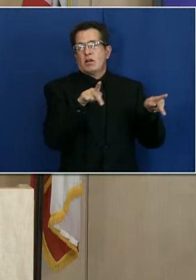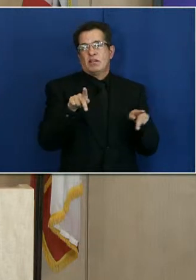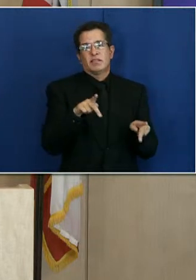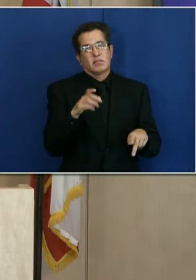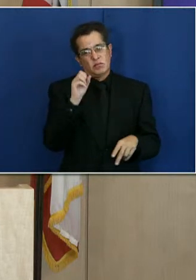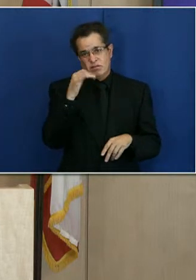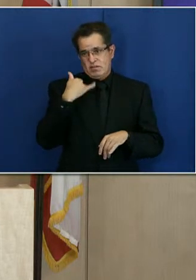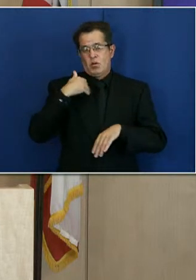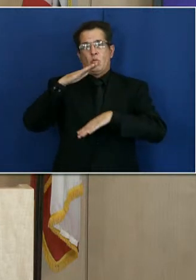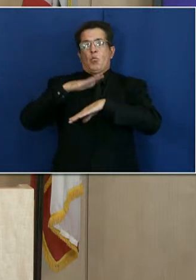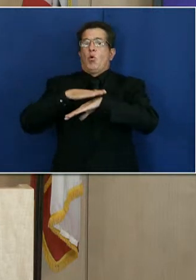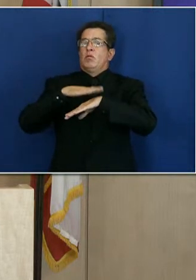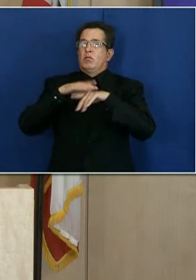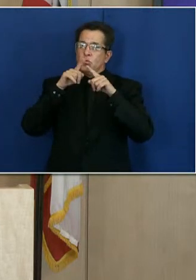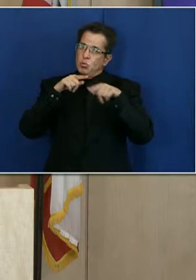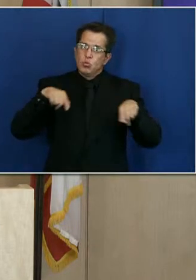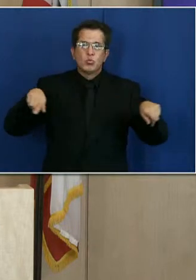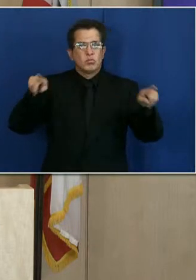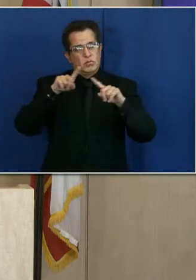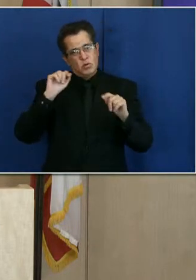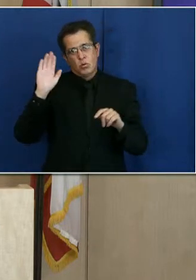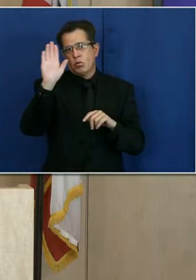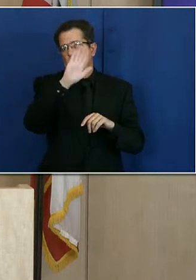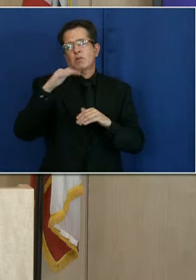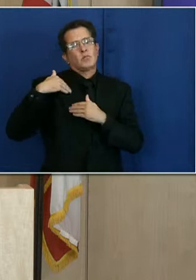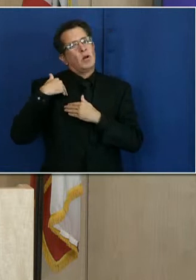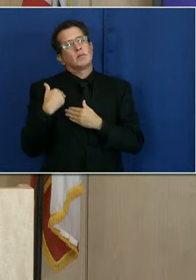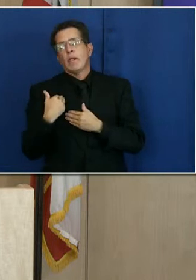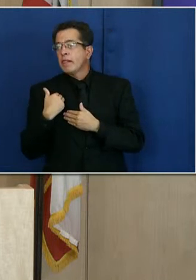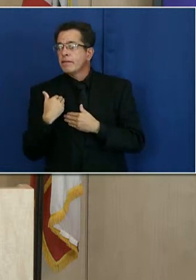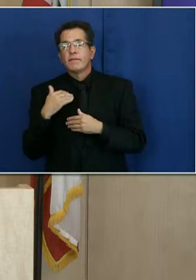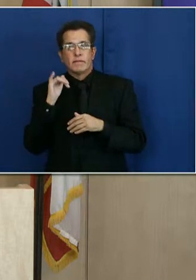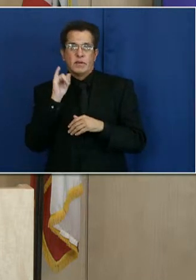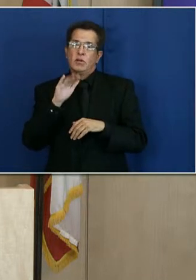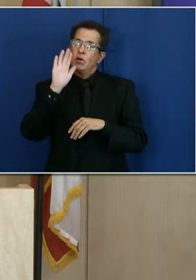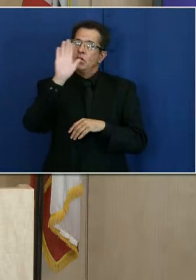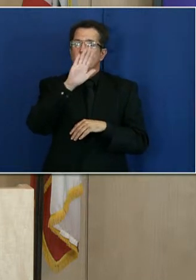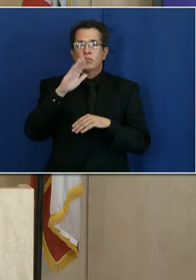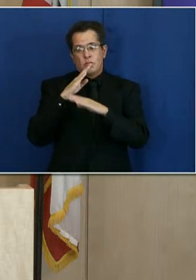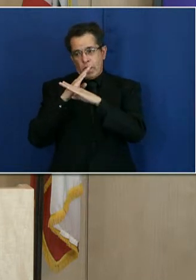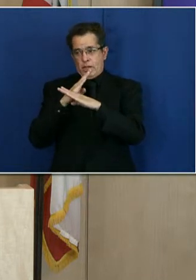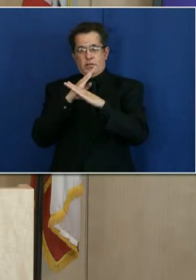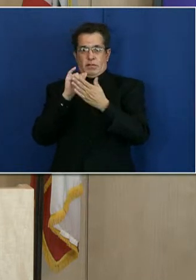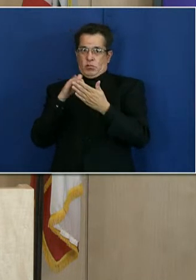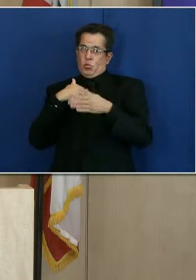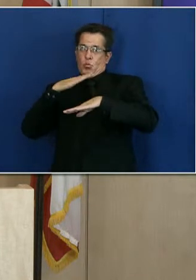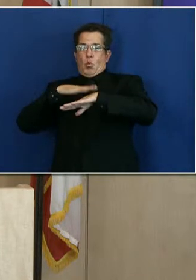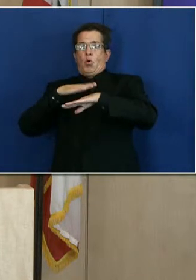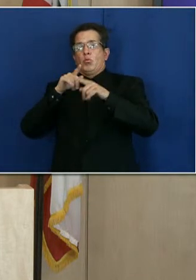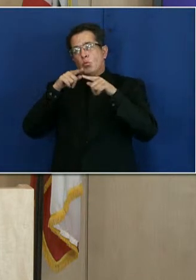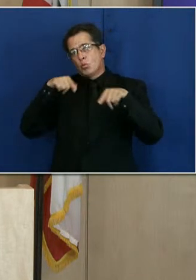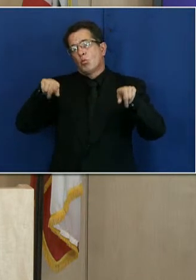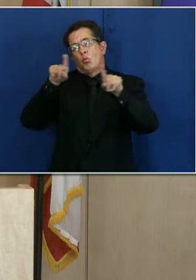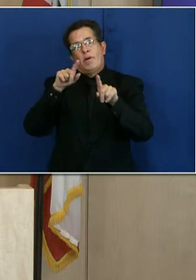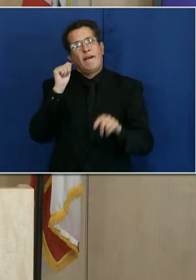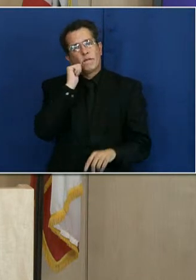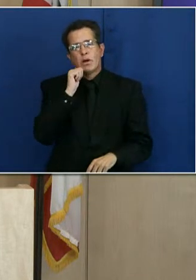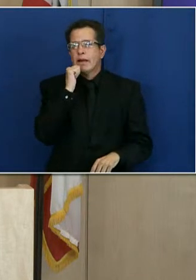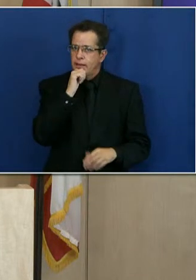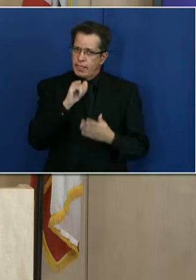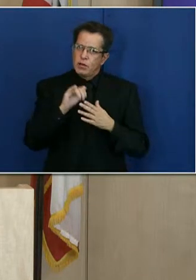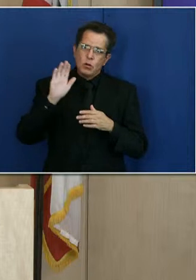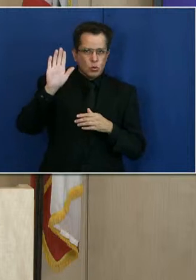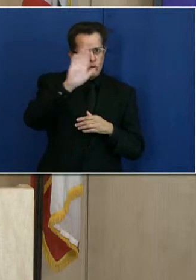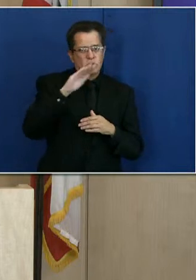earlier, everyone has a role to play. Those strategies that we share with you every day, but also people have a